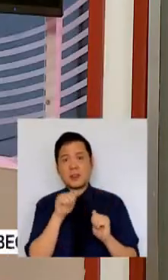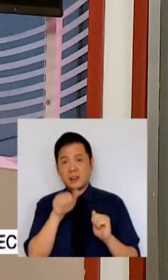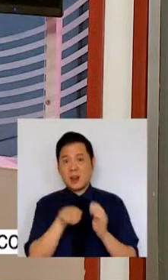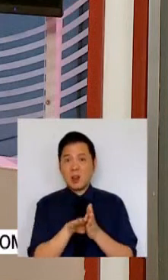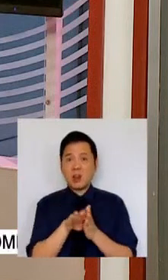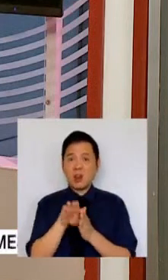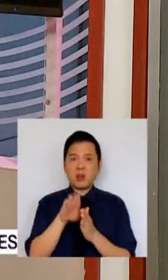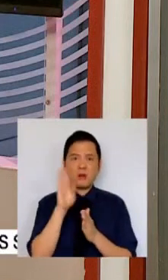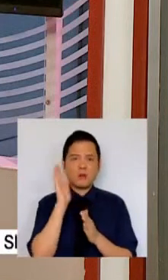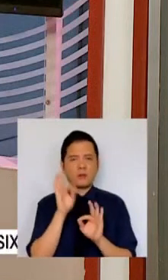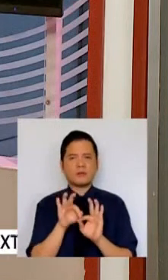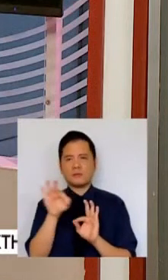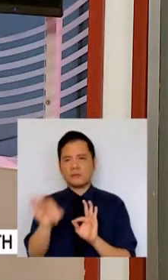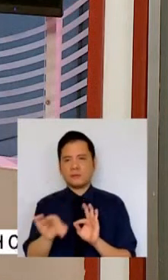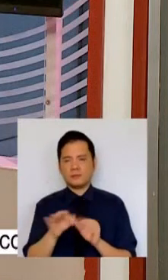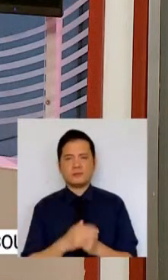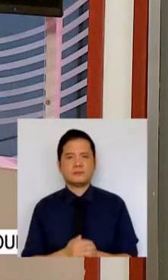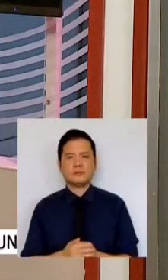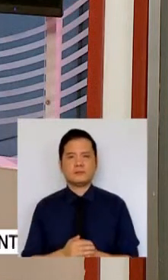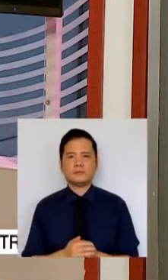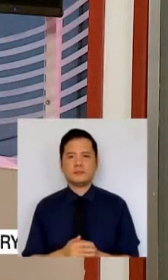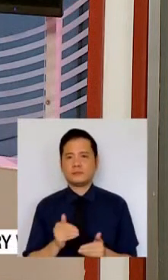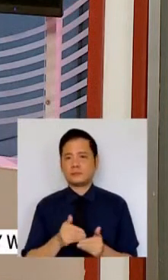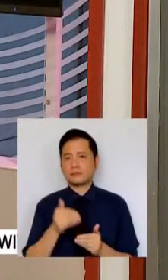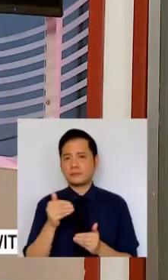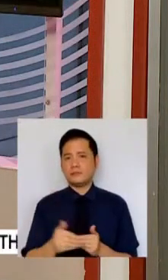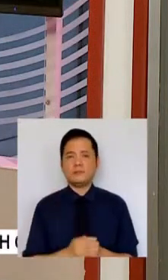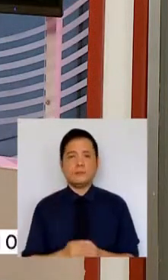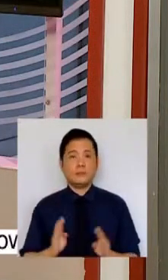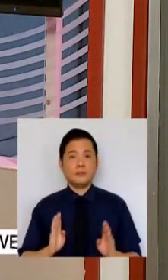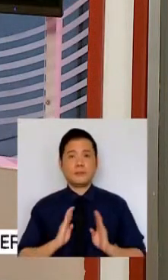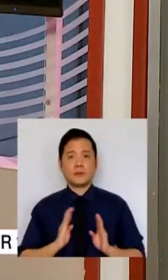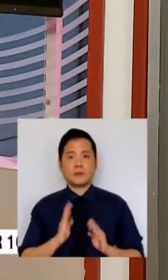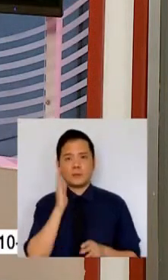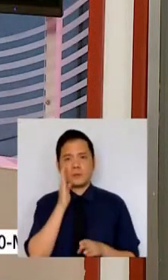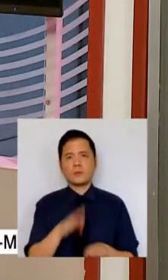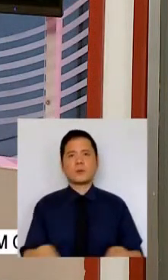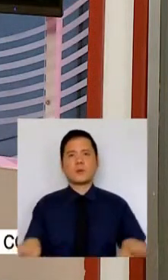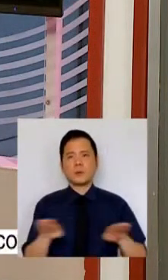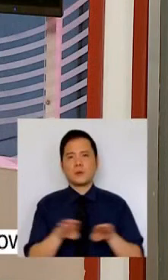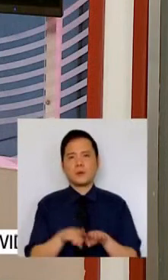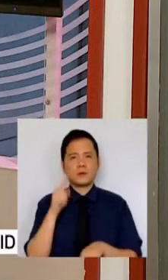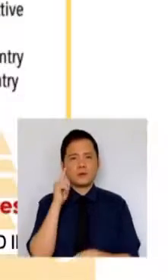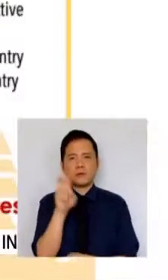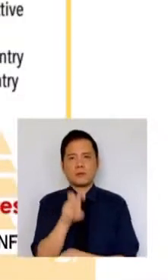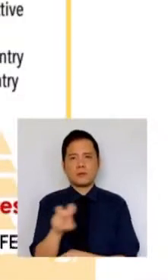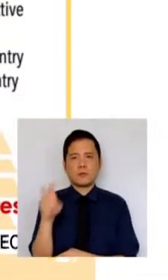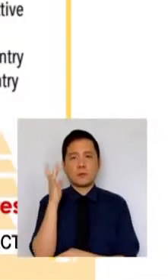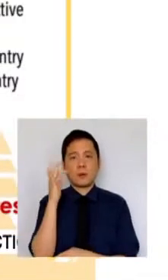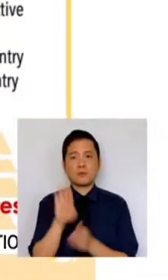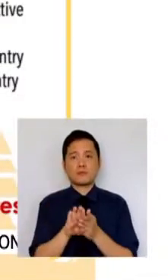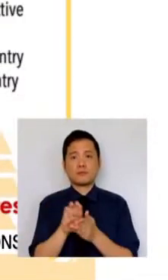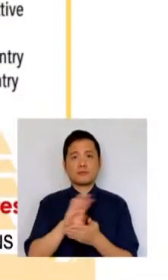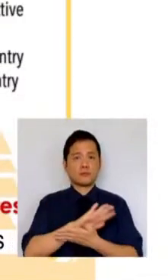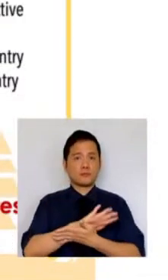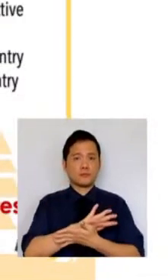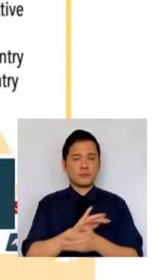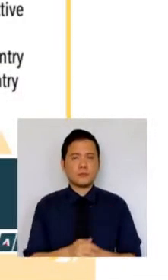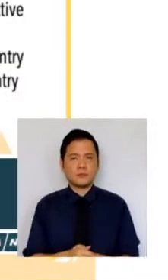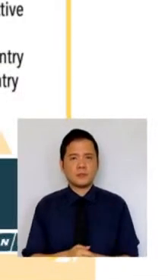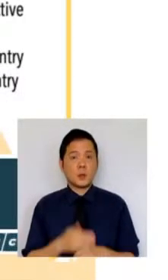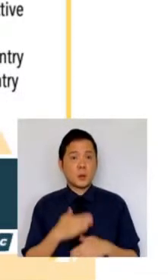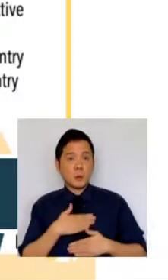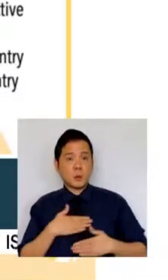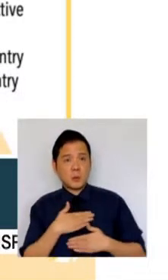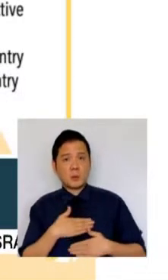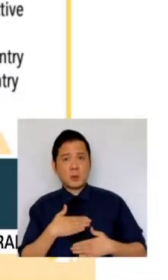The city of Baguio shuts its borders to tourists amid an ongoing spike in COVID-19 cases. It stopped accepting leisure travel requests